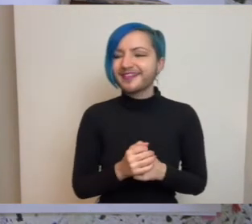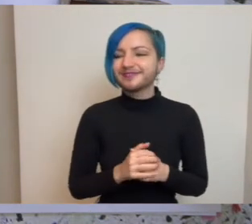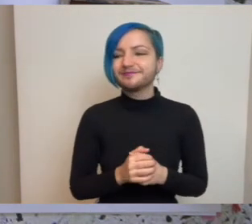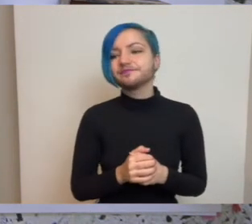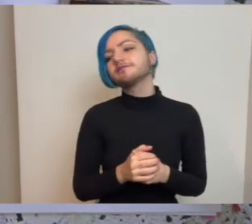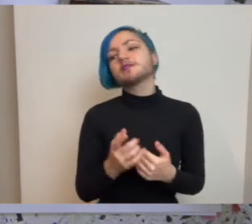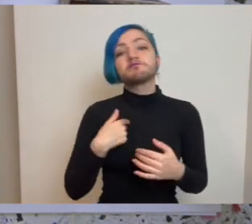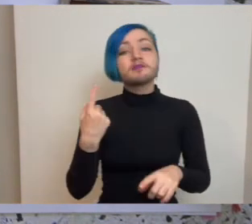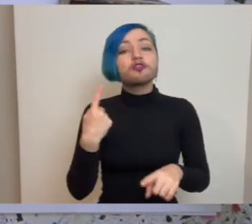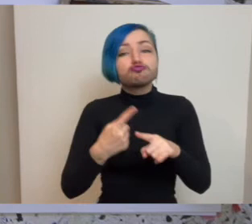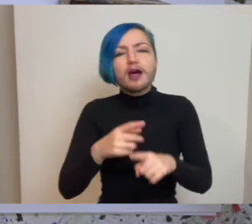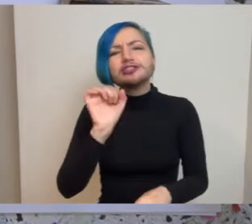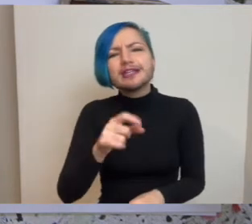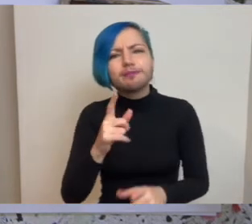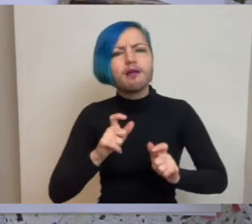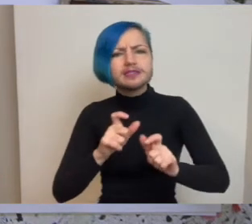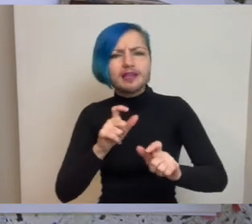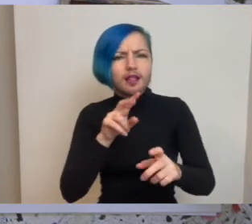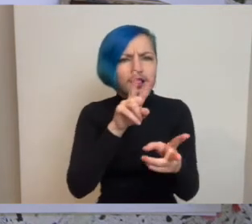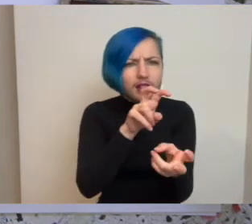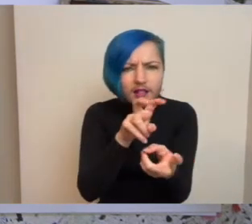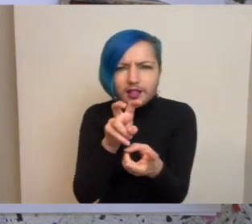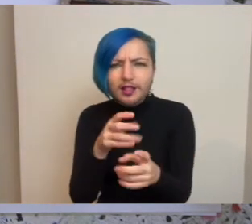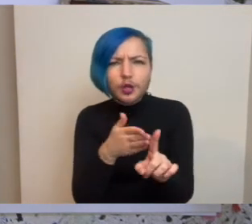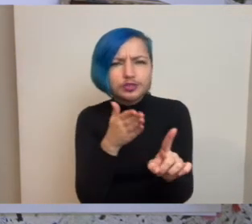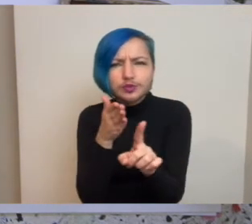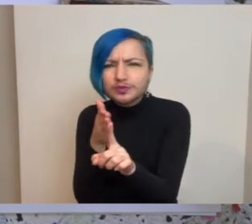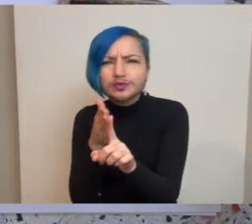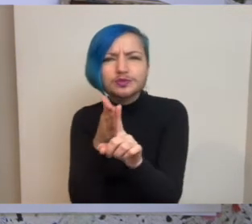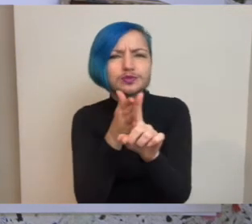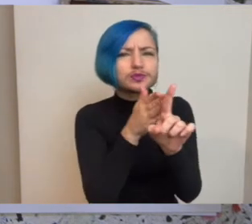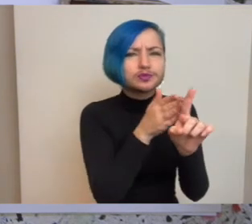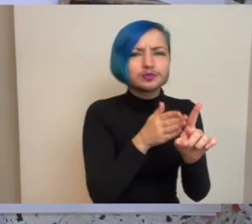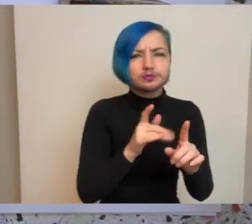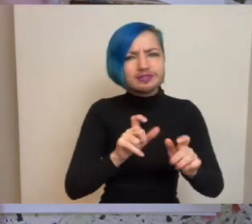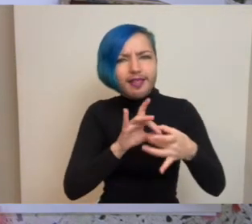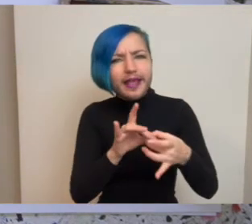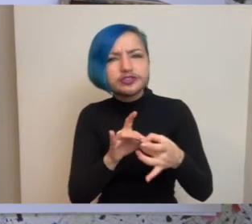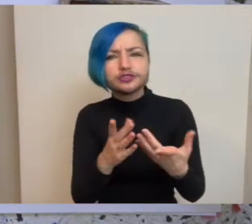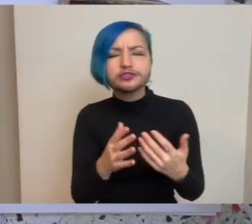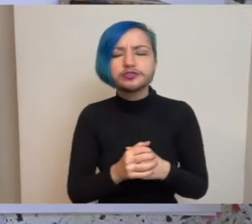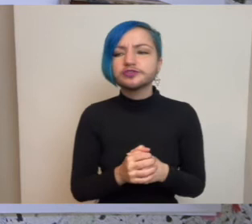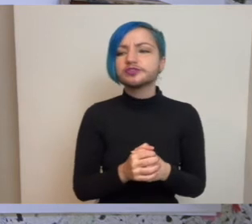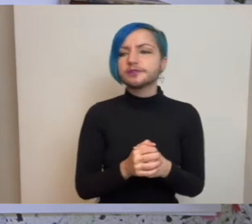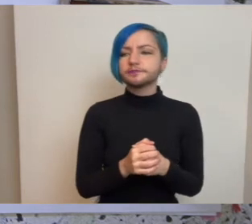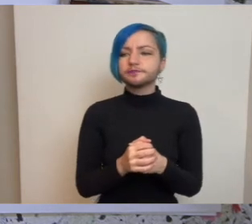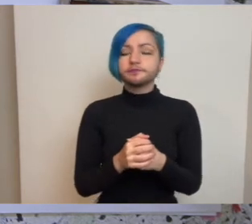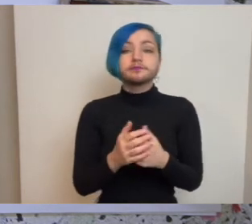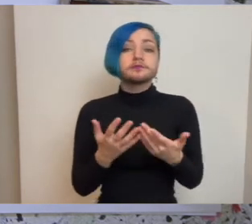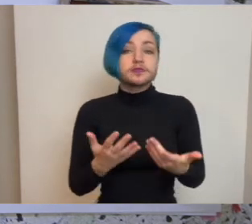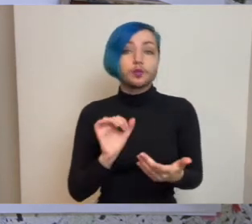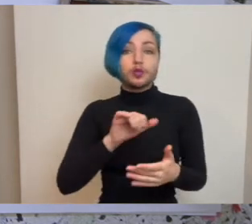though I'm rushing, I'm still noticing a thing or two. I'm still engaging. So you have a